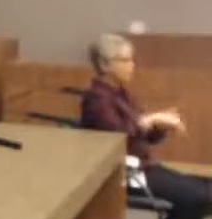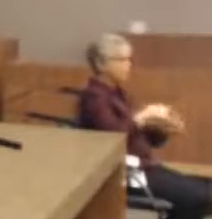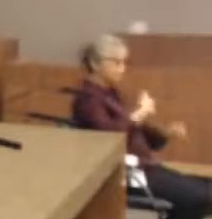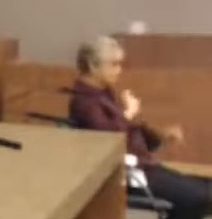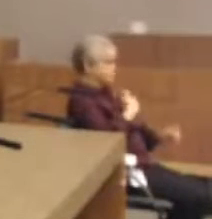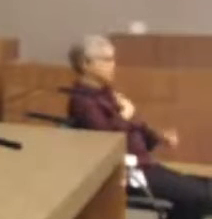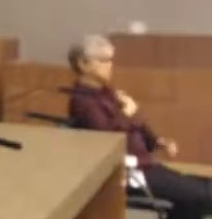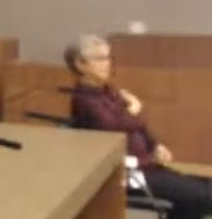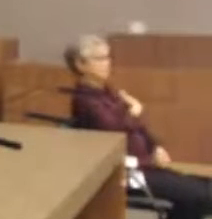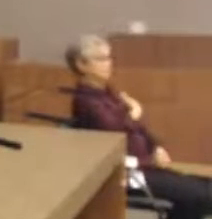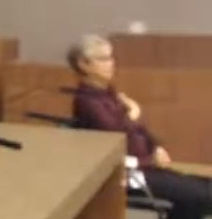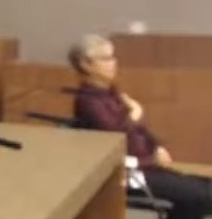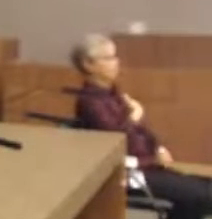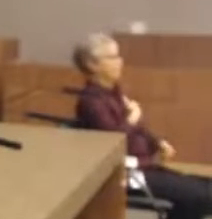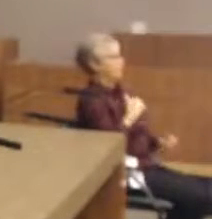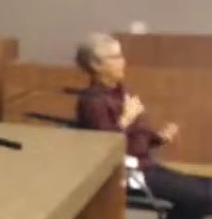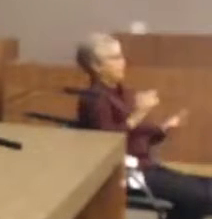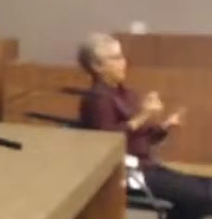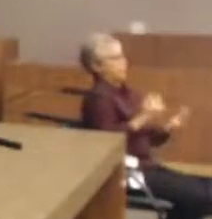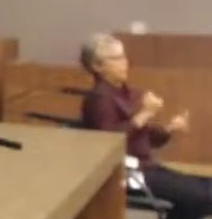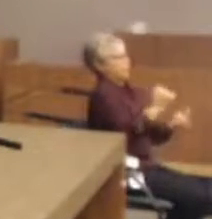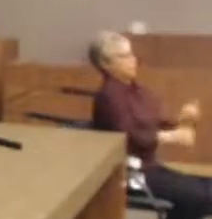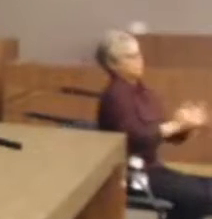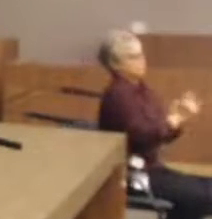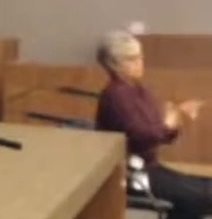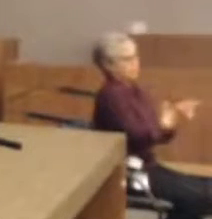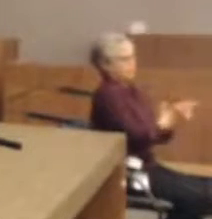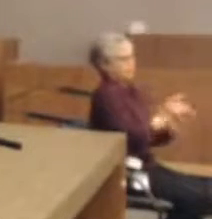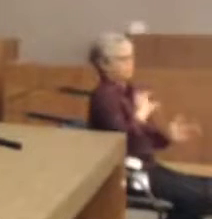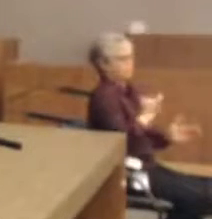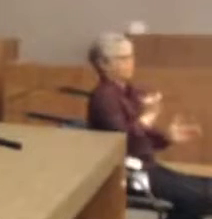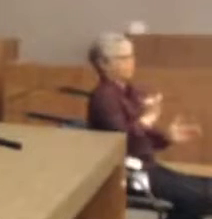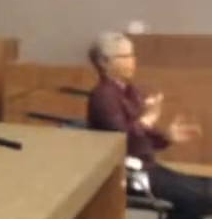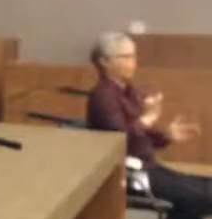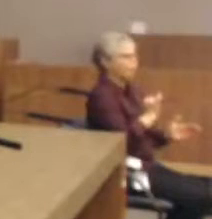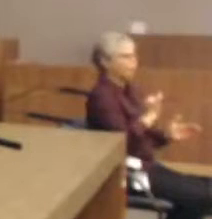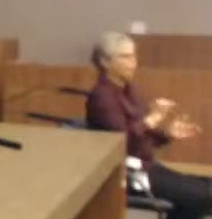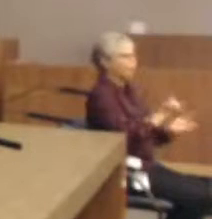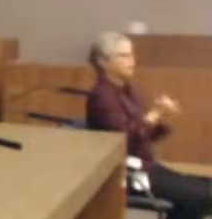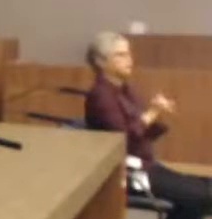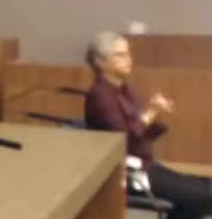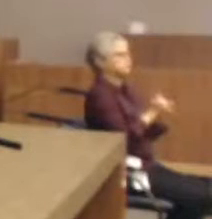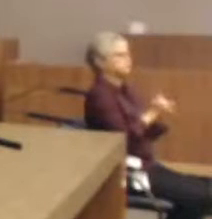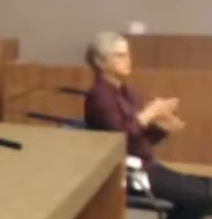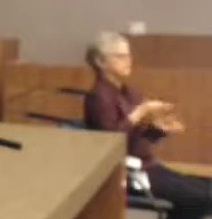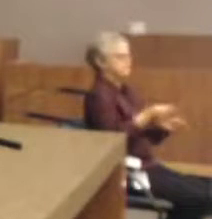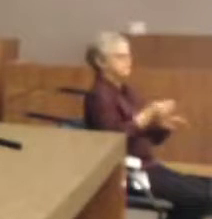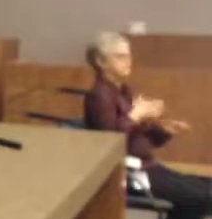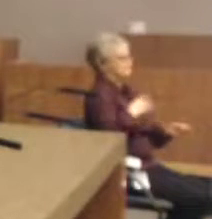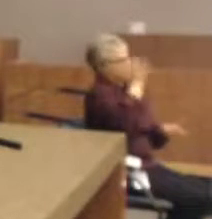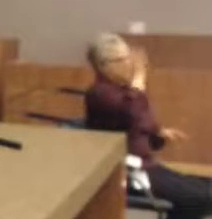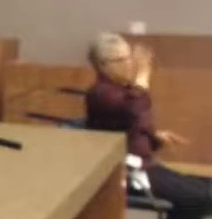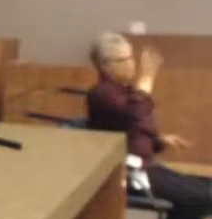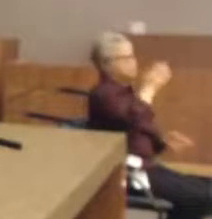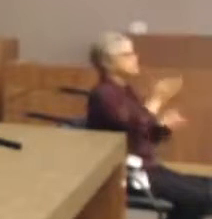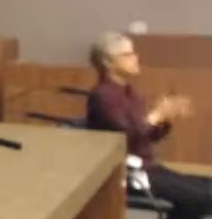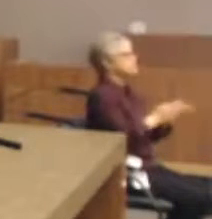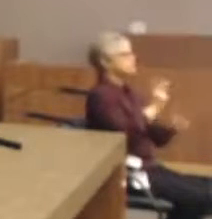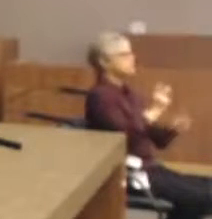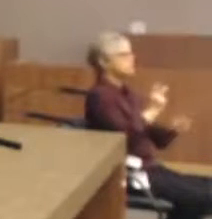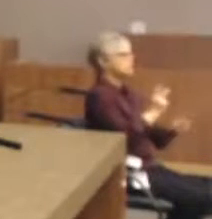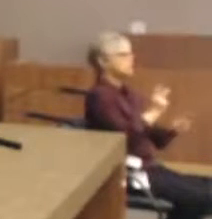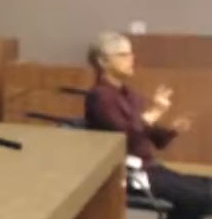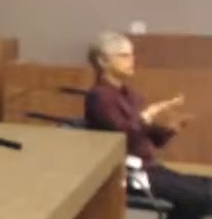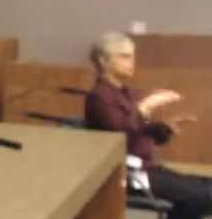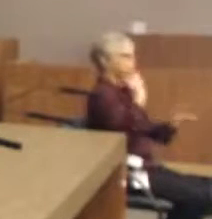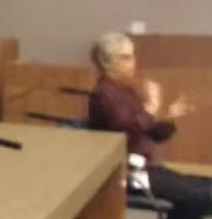last minute to do things, but I feel like it feeds my creativity or whatever. So some people like thrive on that last minute stuff. Some people, that makes them very